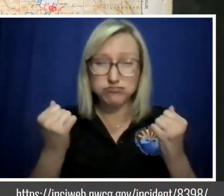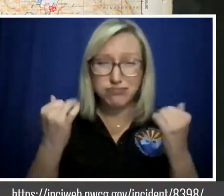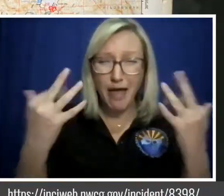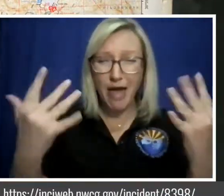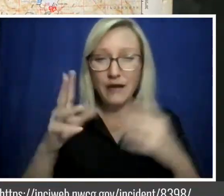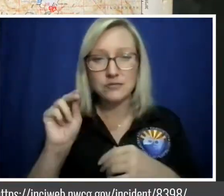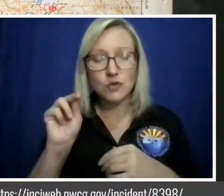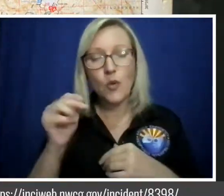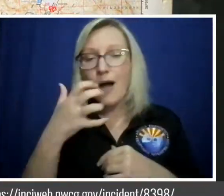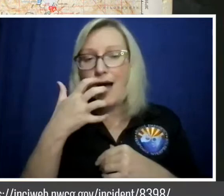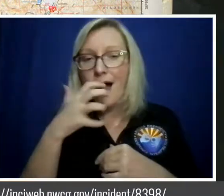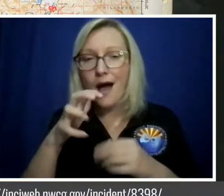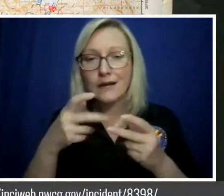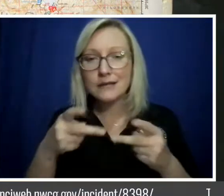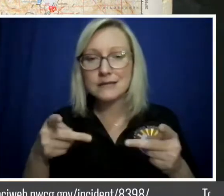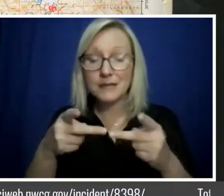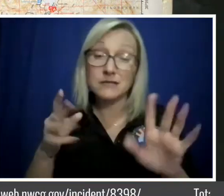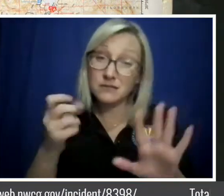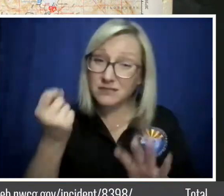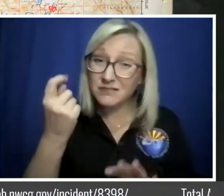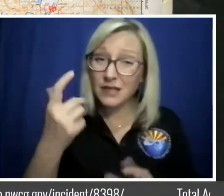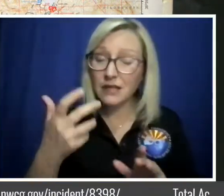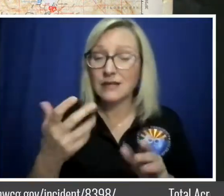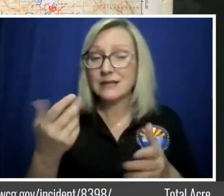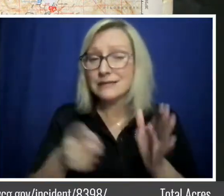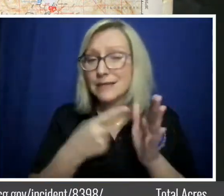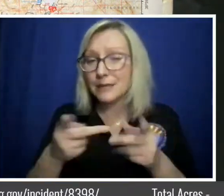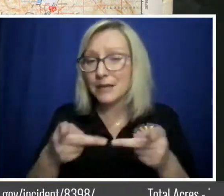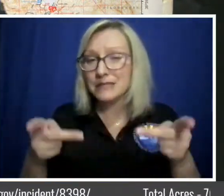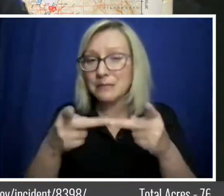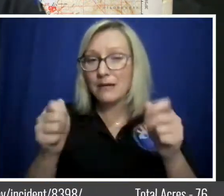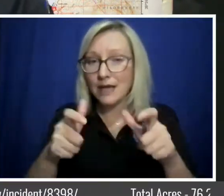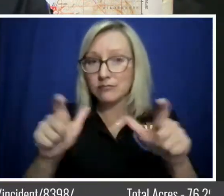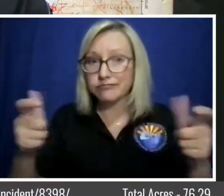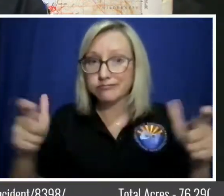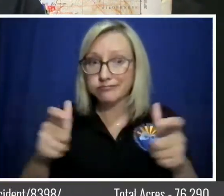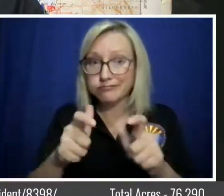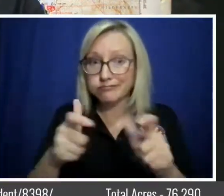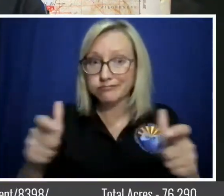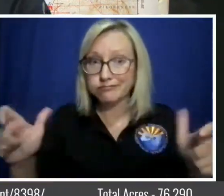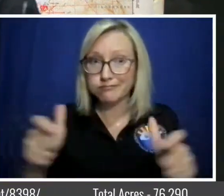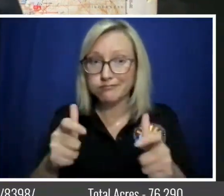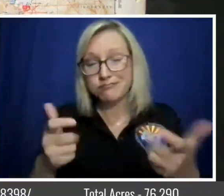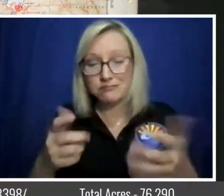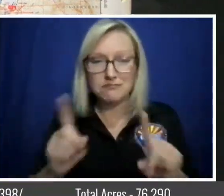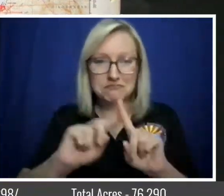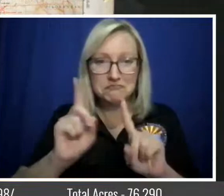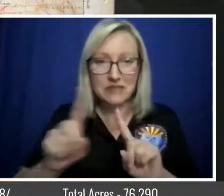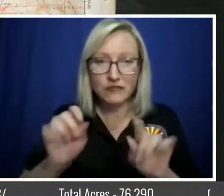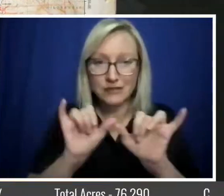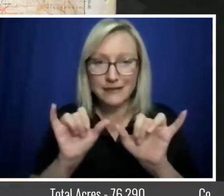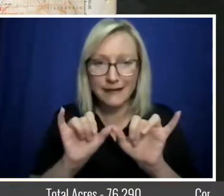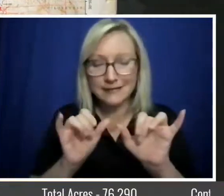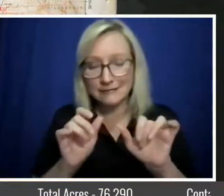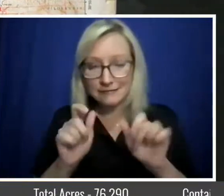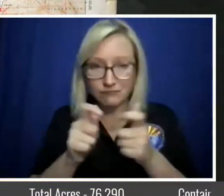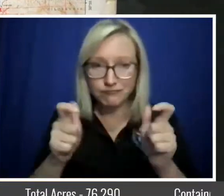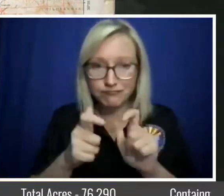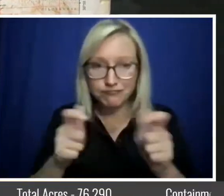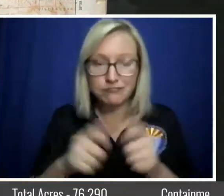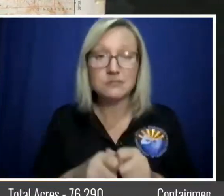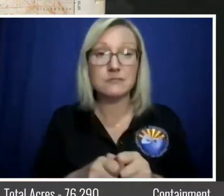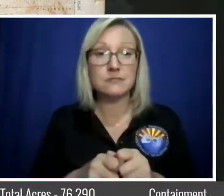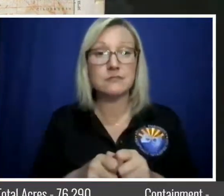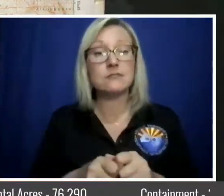are, I can't speculate on exactly. They're probably varying in size. And when you look at this map, this